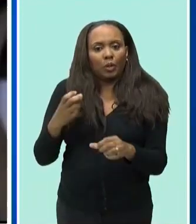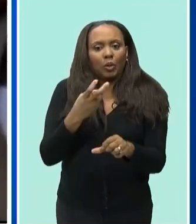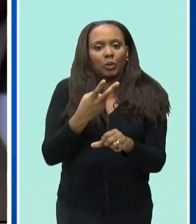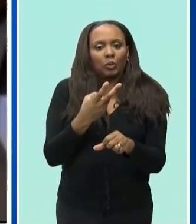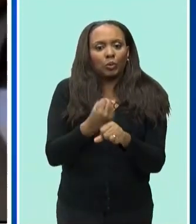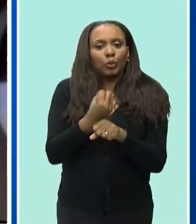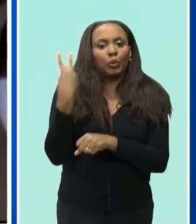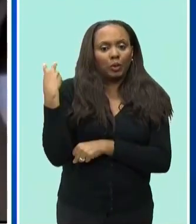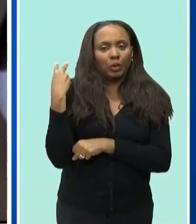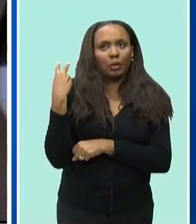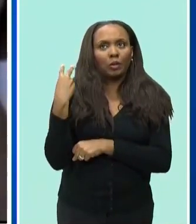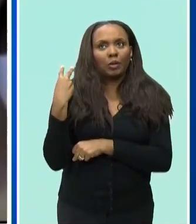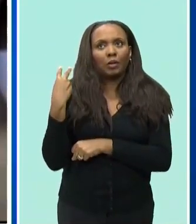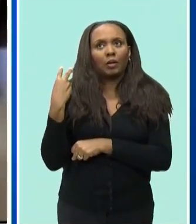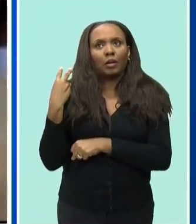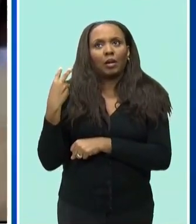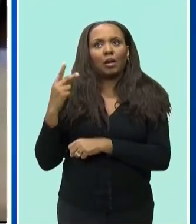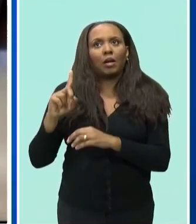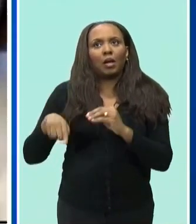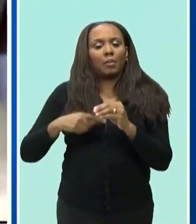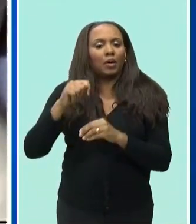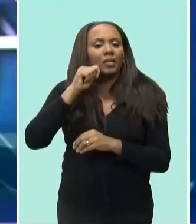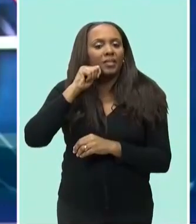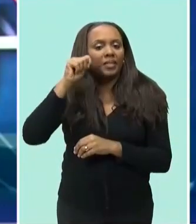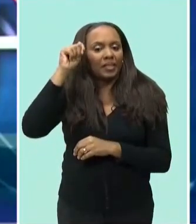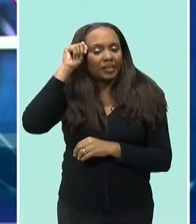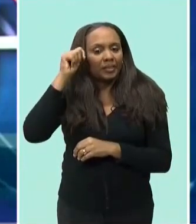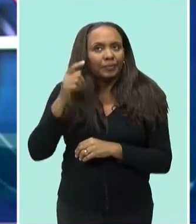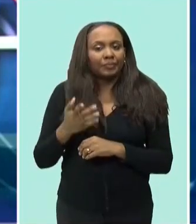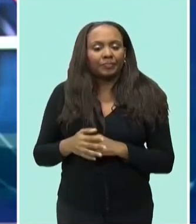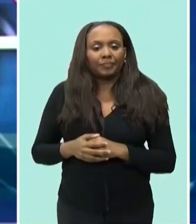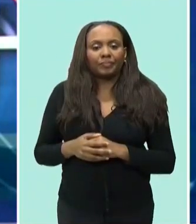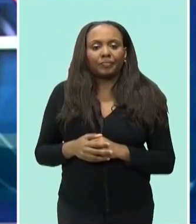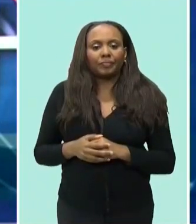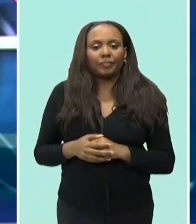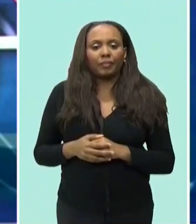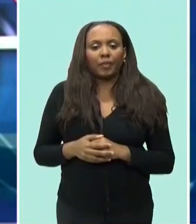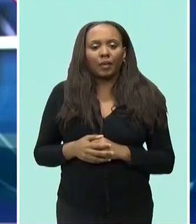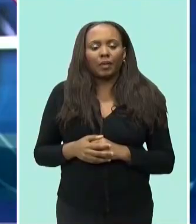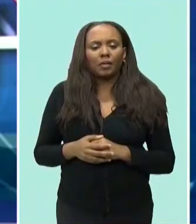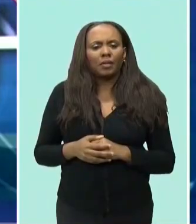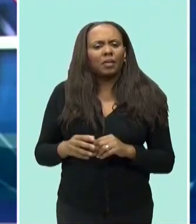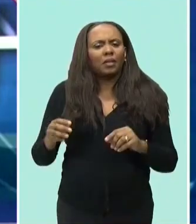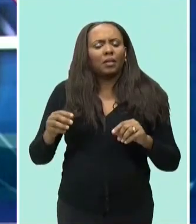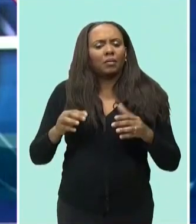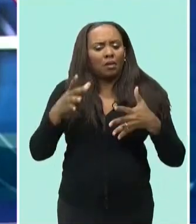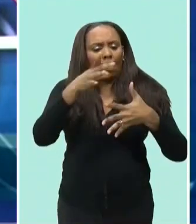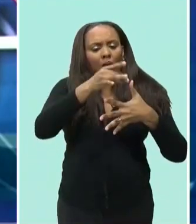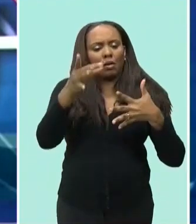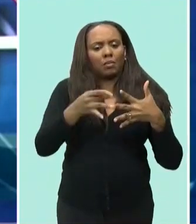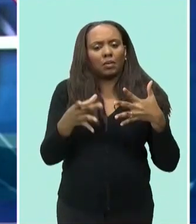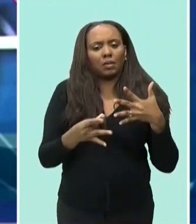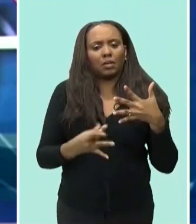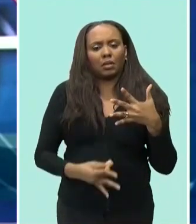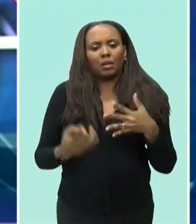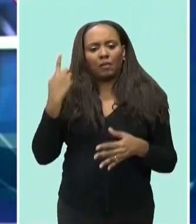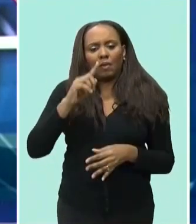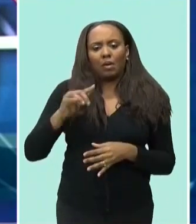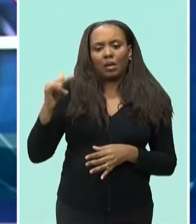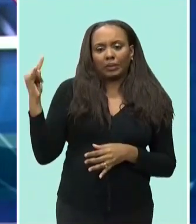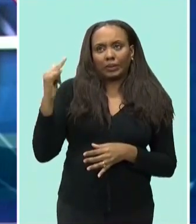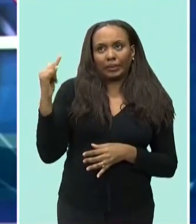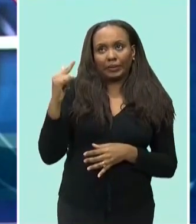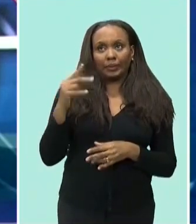his storied tale with the teenage intern. Several options remain for regional carrier LIAT to get back on